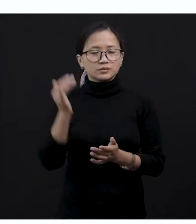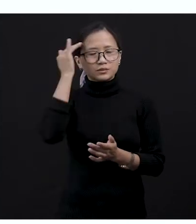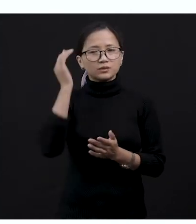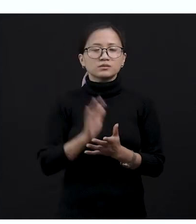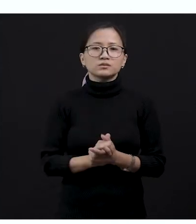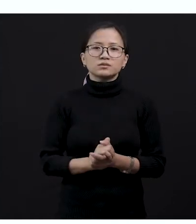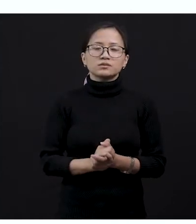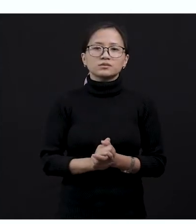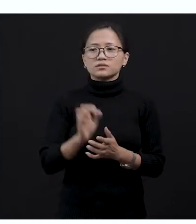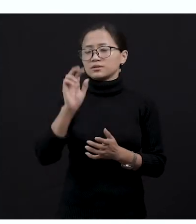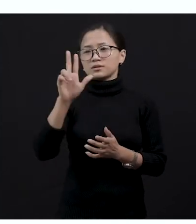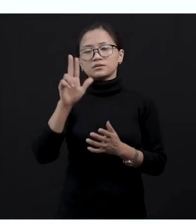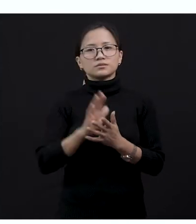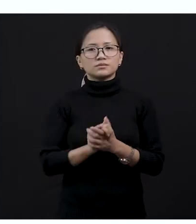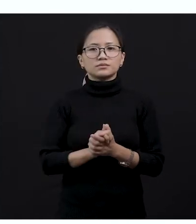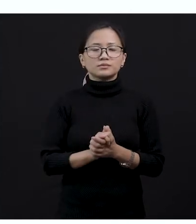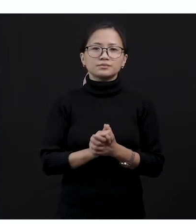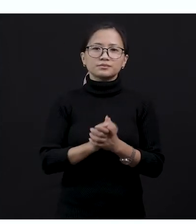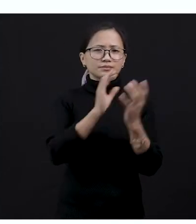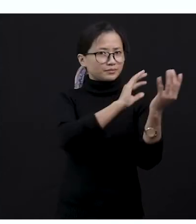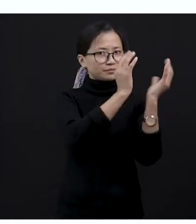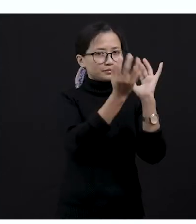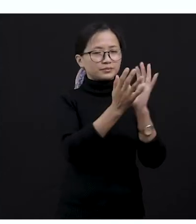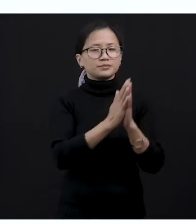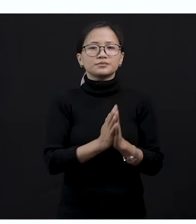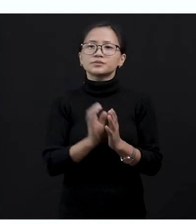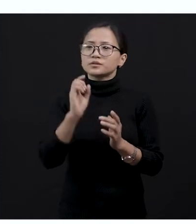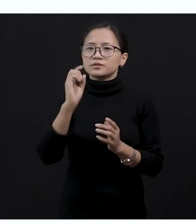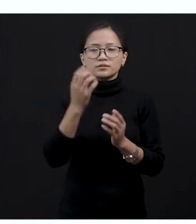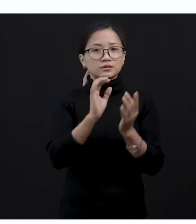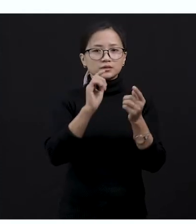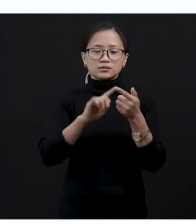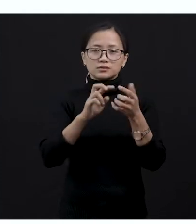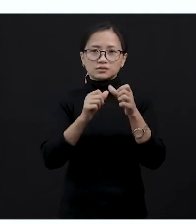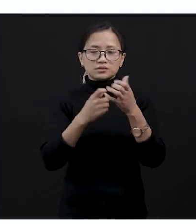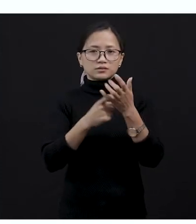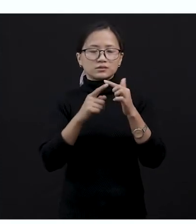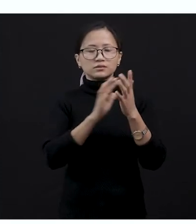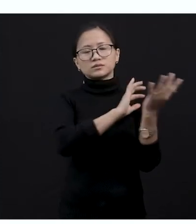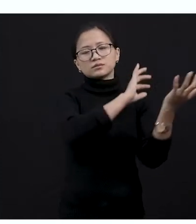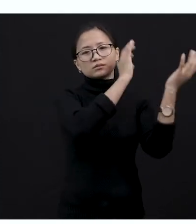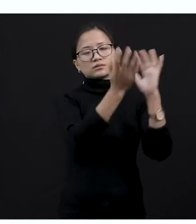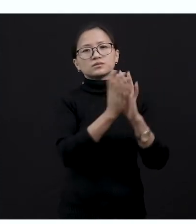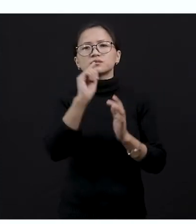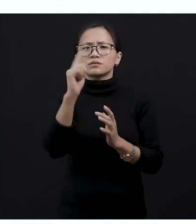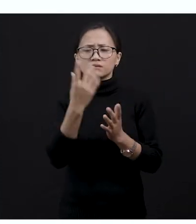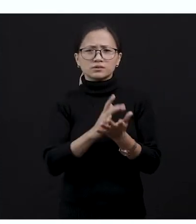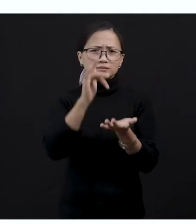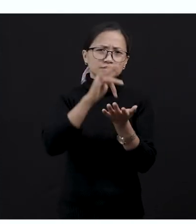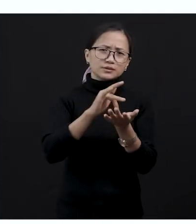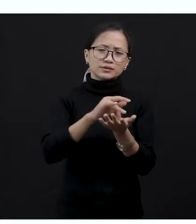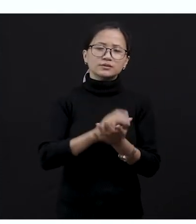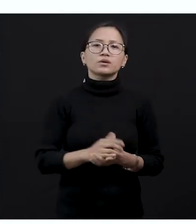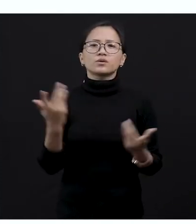we have 8 planets altogether and earth is one of them, all right? And earth is the only